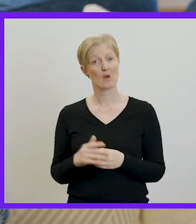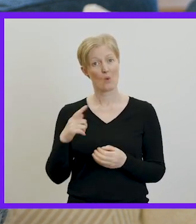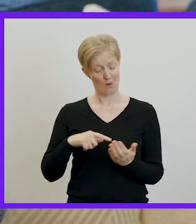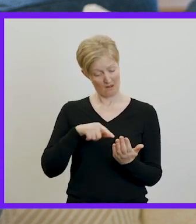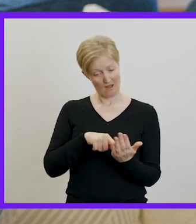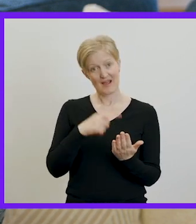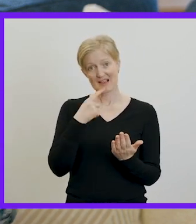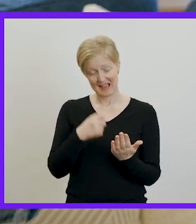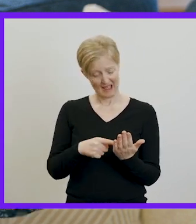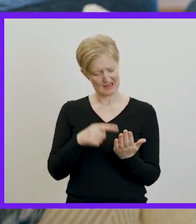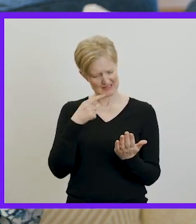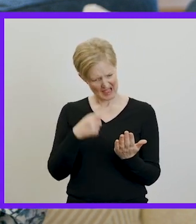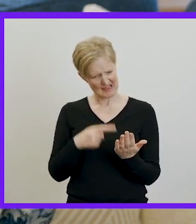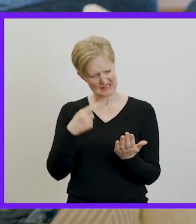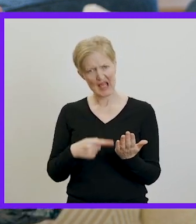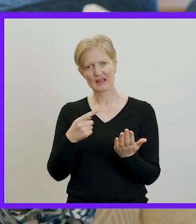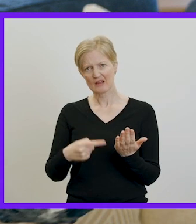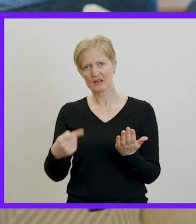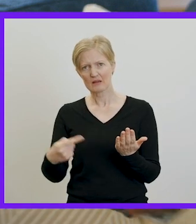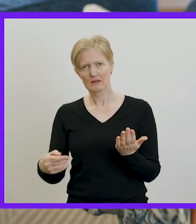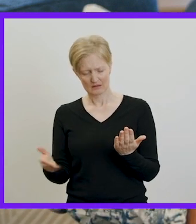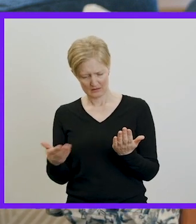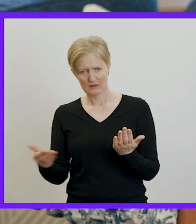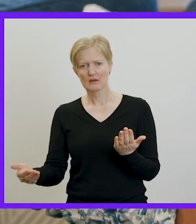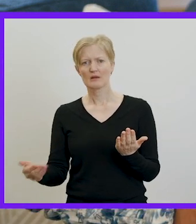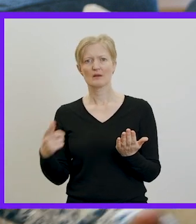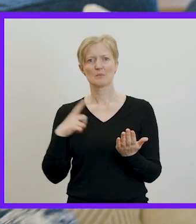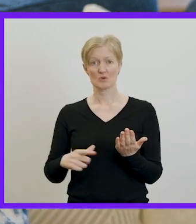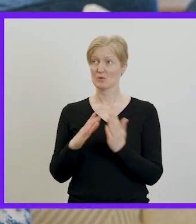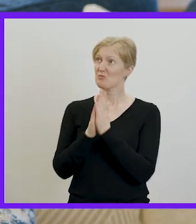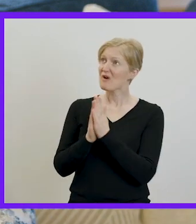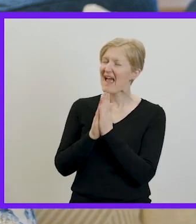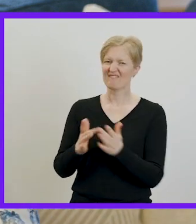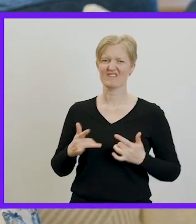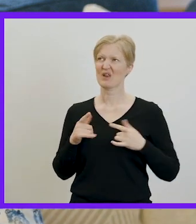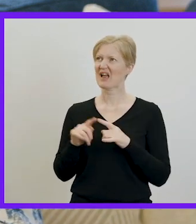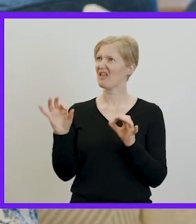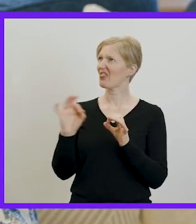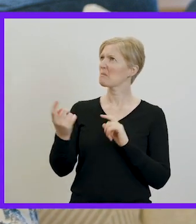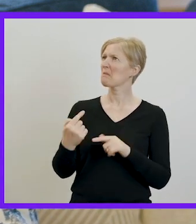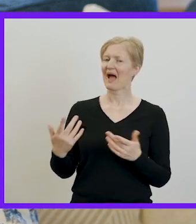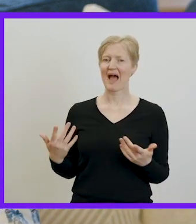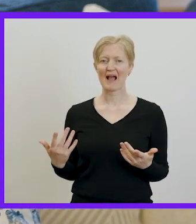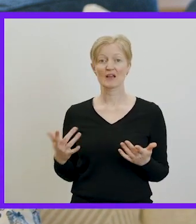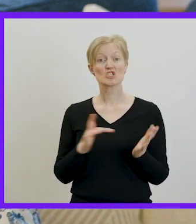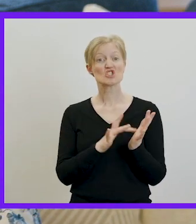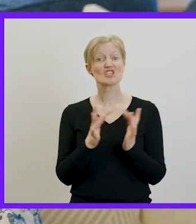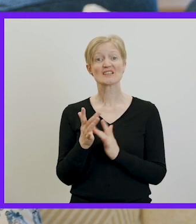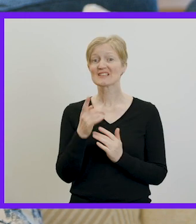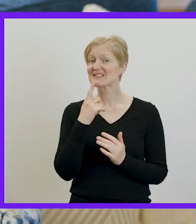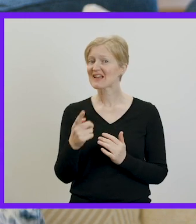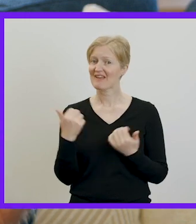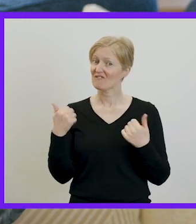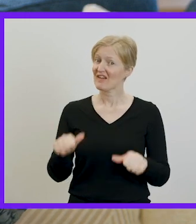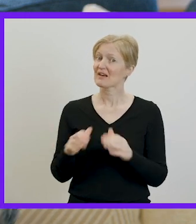that is because so often we pray and it seems like nothing happens. Jesus says that the way to pray